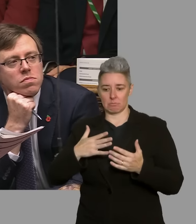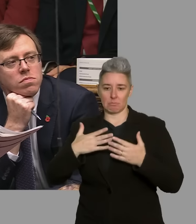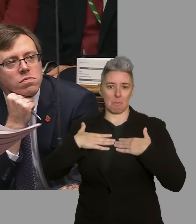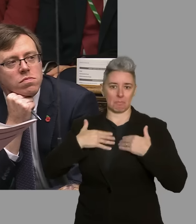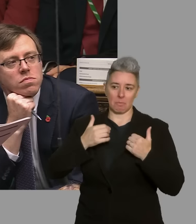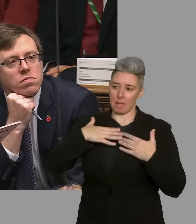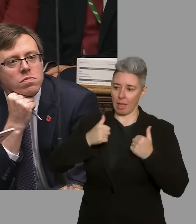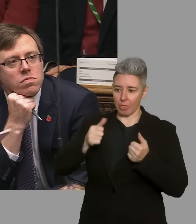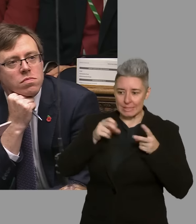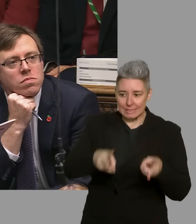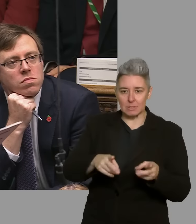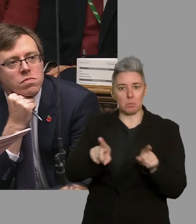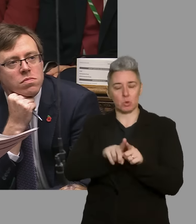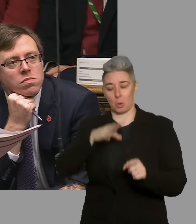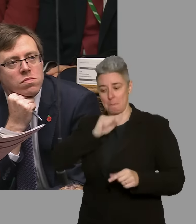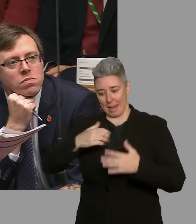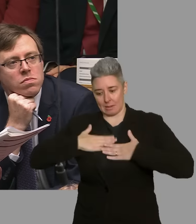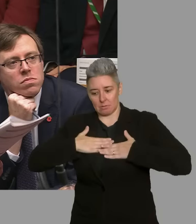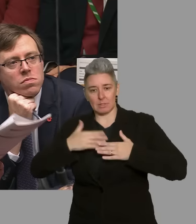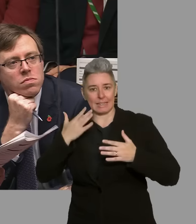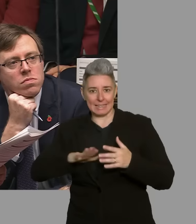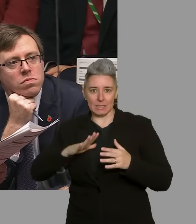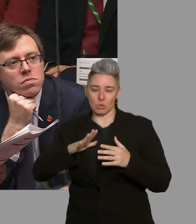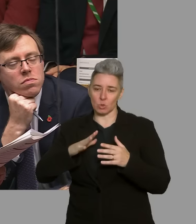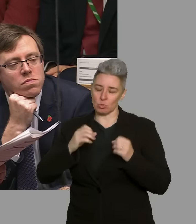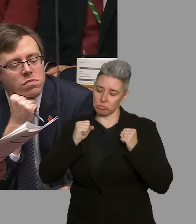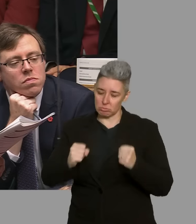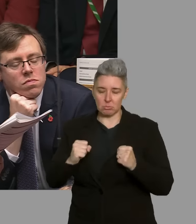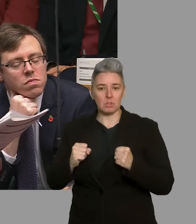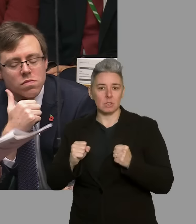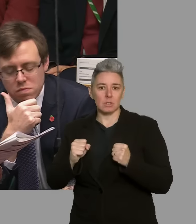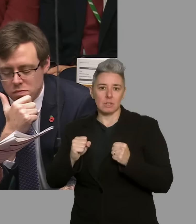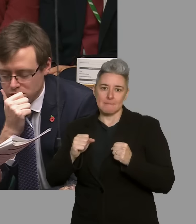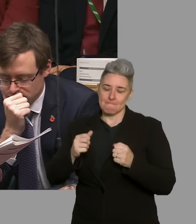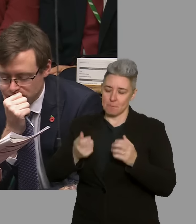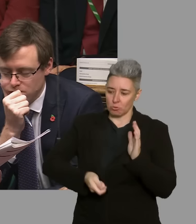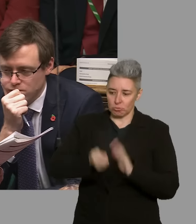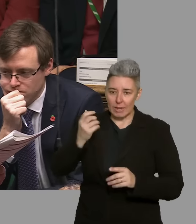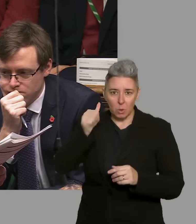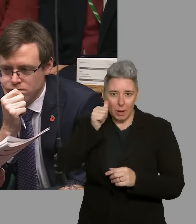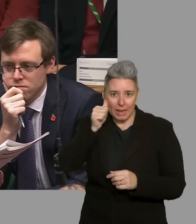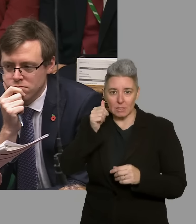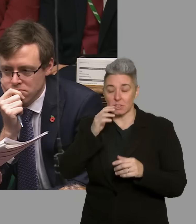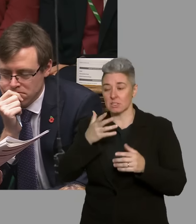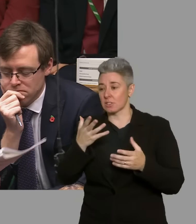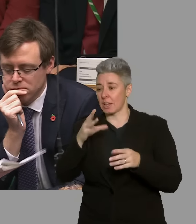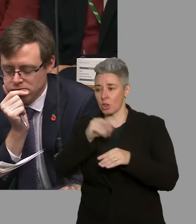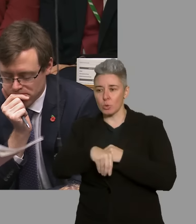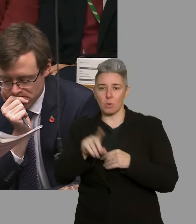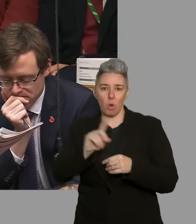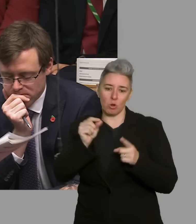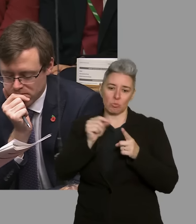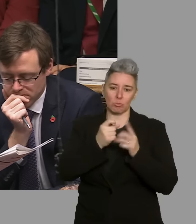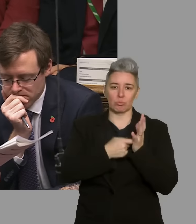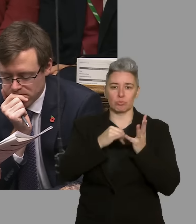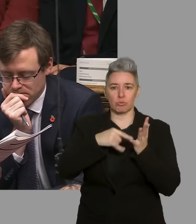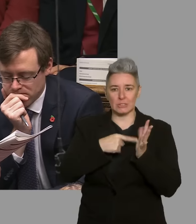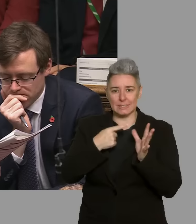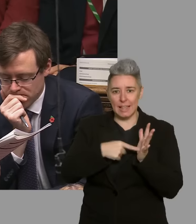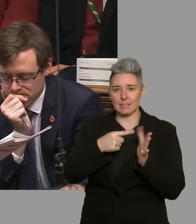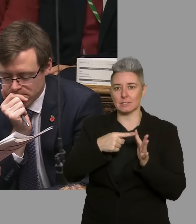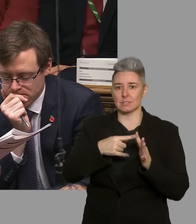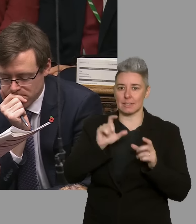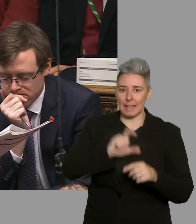men are vulnerable, including prostate cancer, testicular cancer and mental health conditions such as depression. Does the Prime